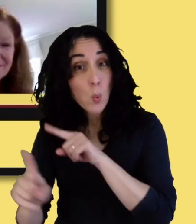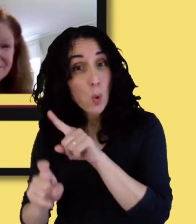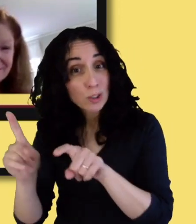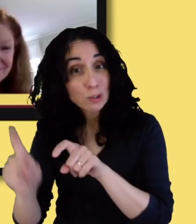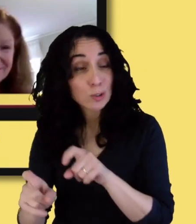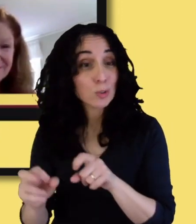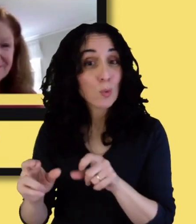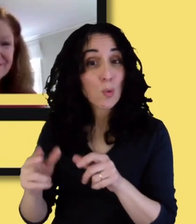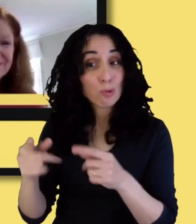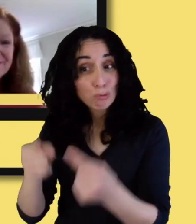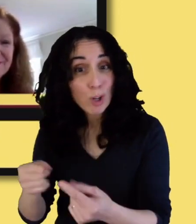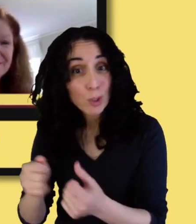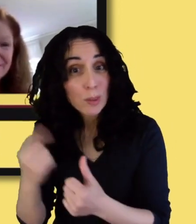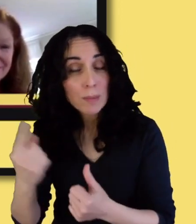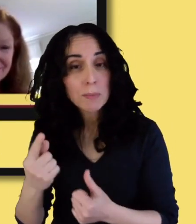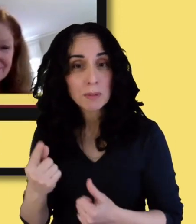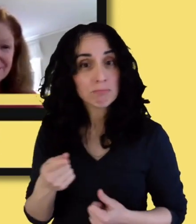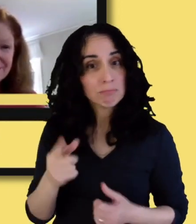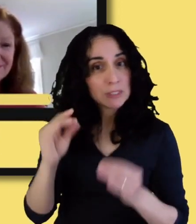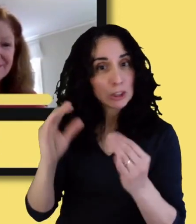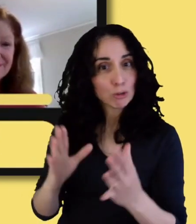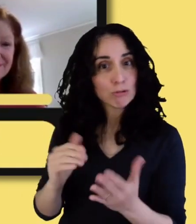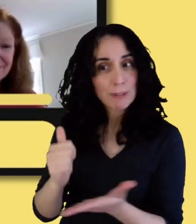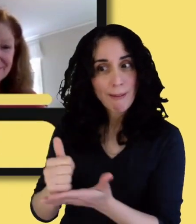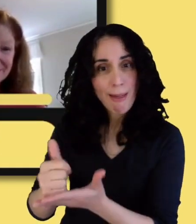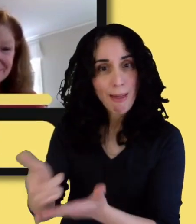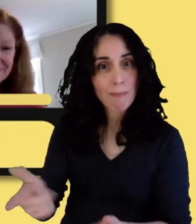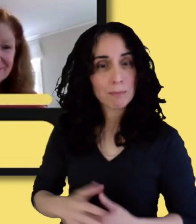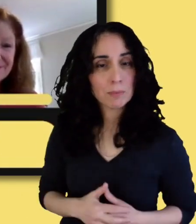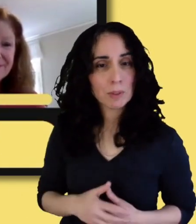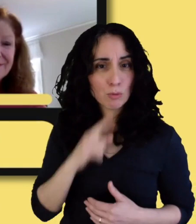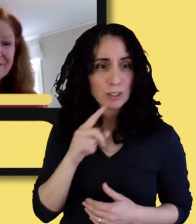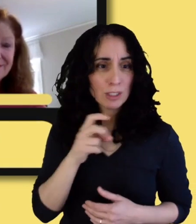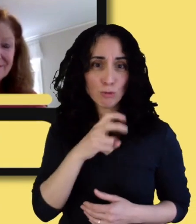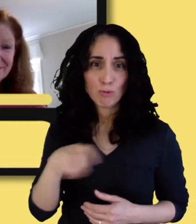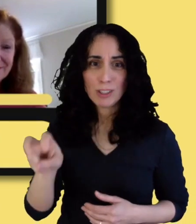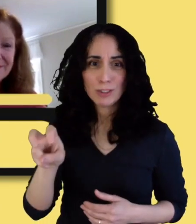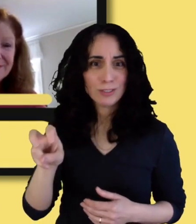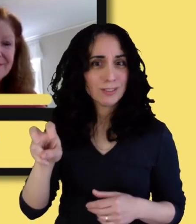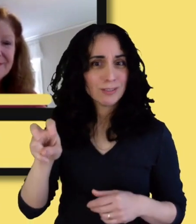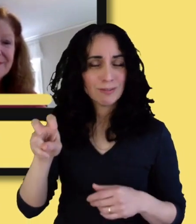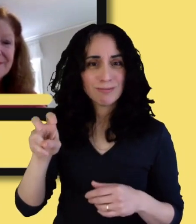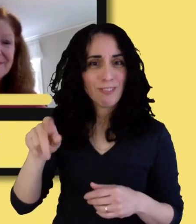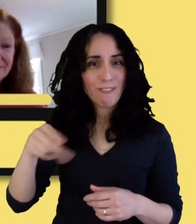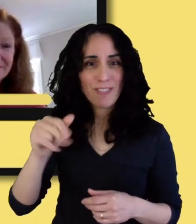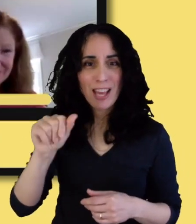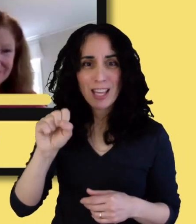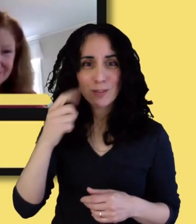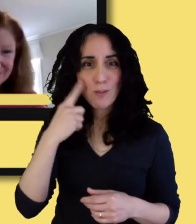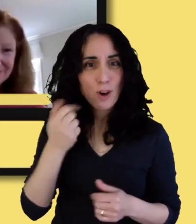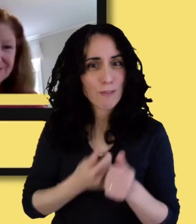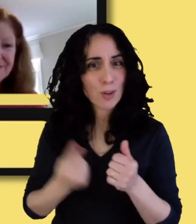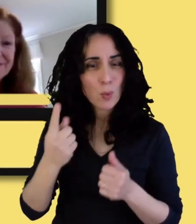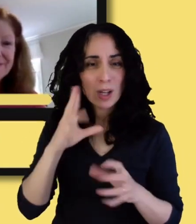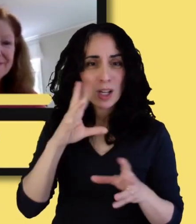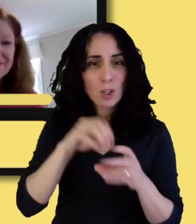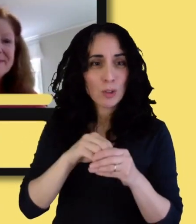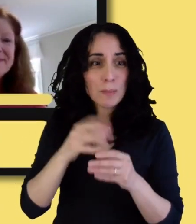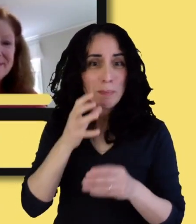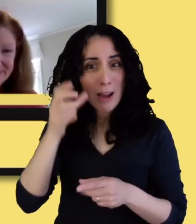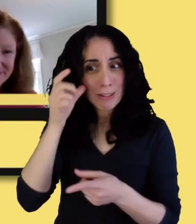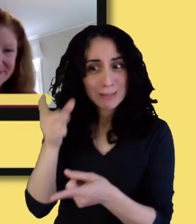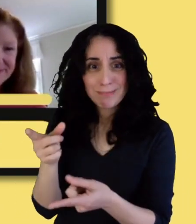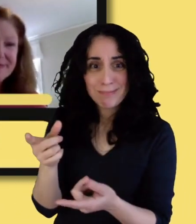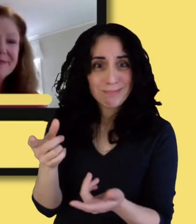she's struggling with something in terms of distance learning, just because this is a transitional phase for everyone,